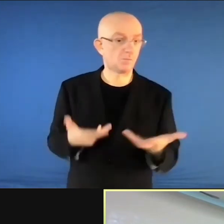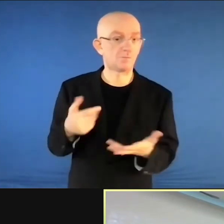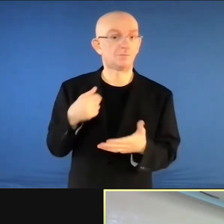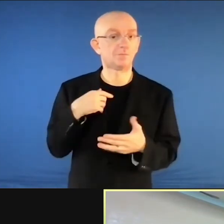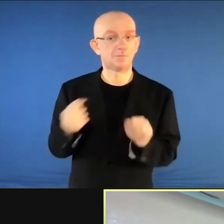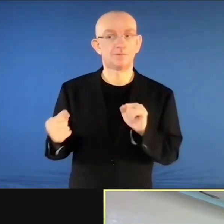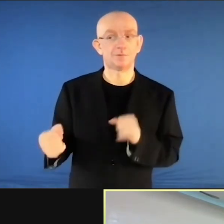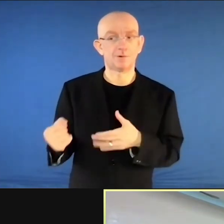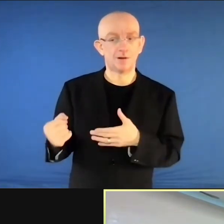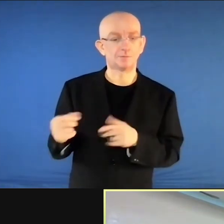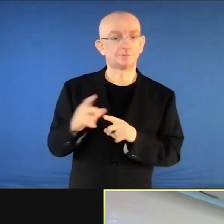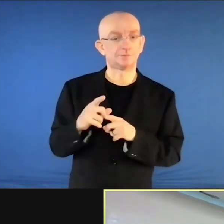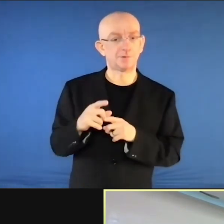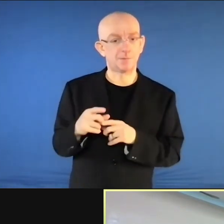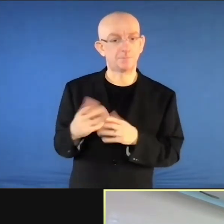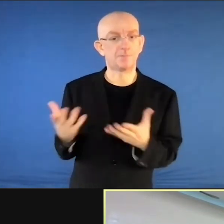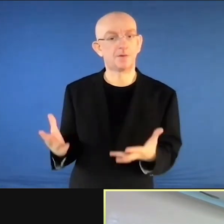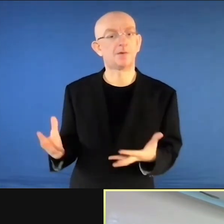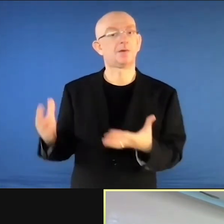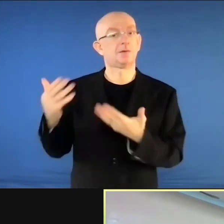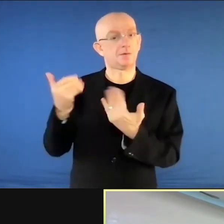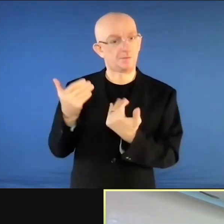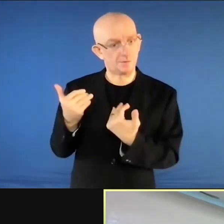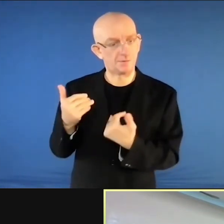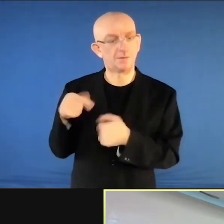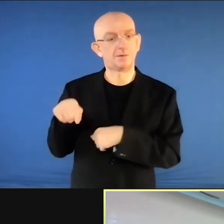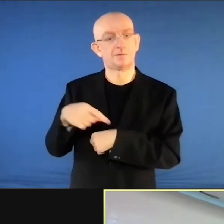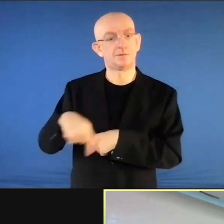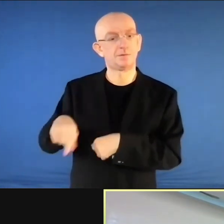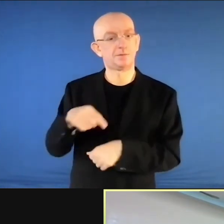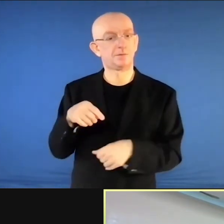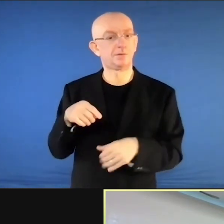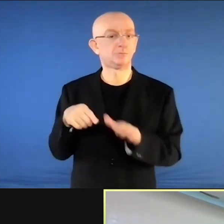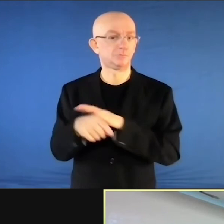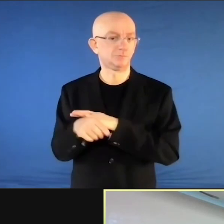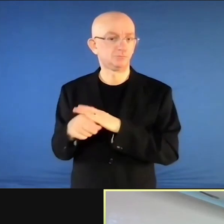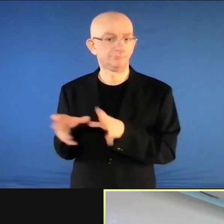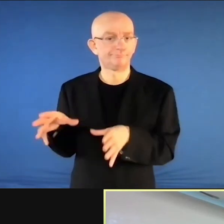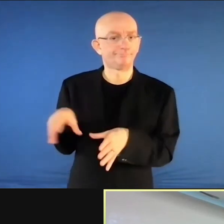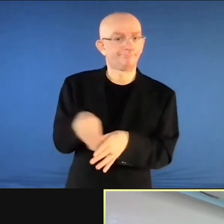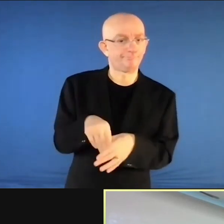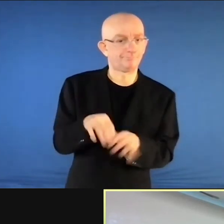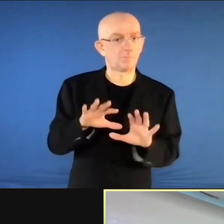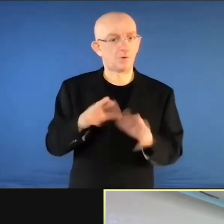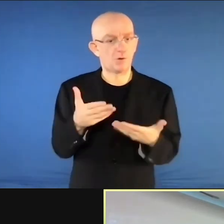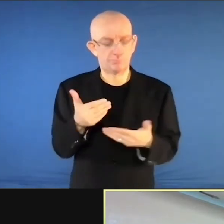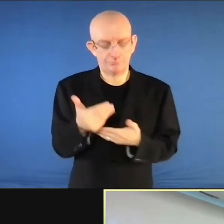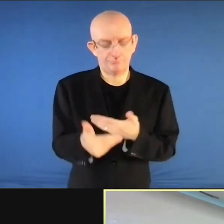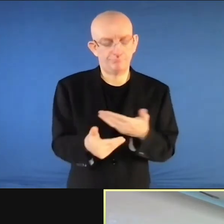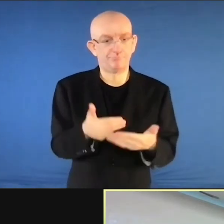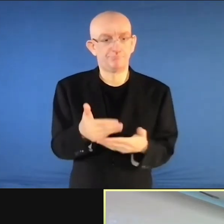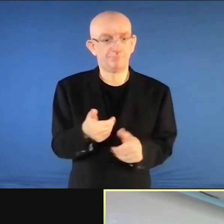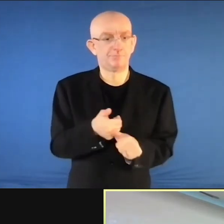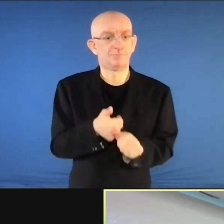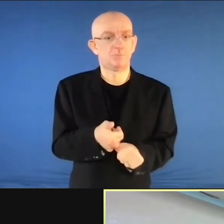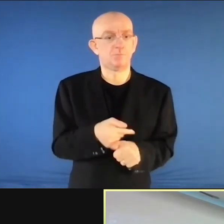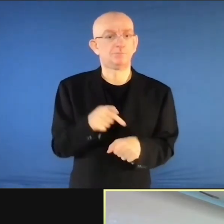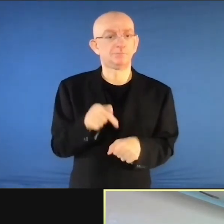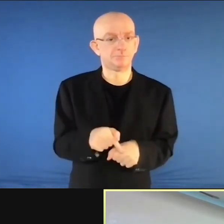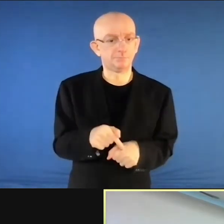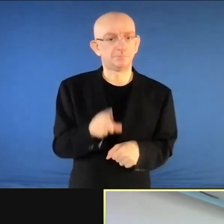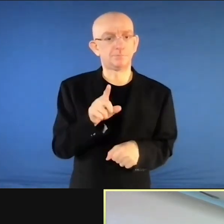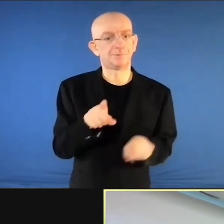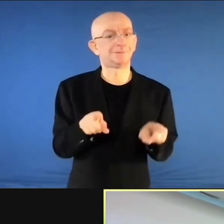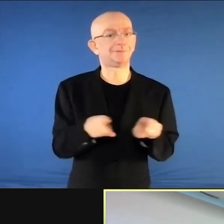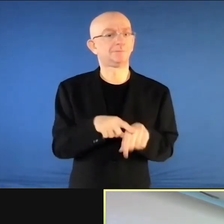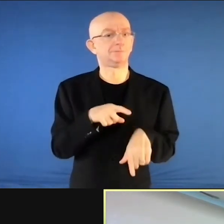to the implementation of the things, but we want also the refugees to be involved in the body of